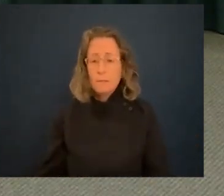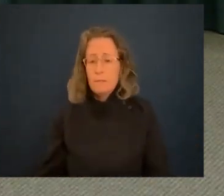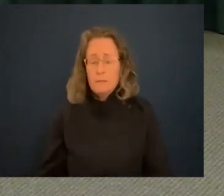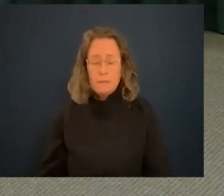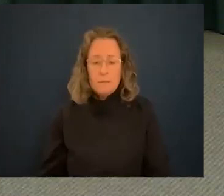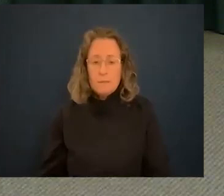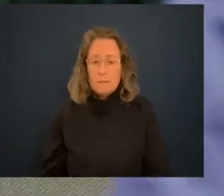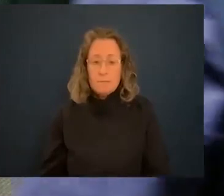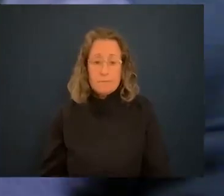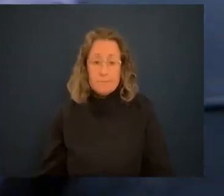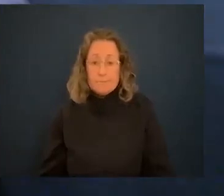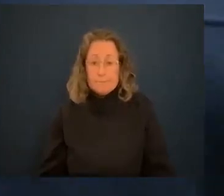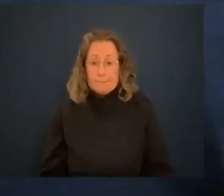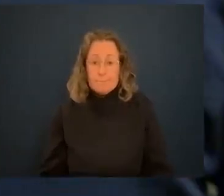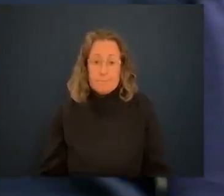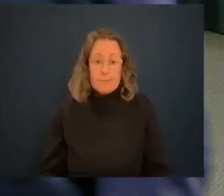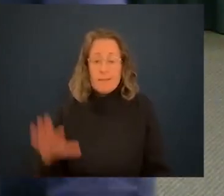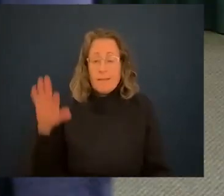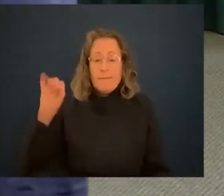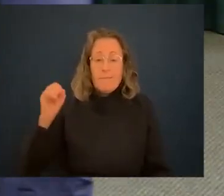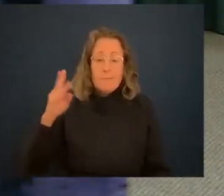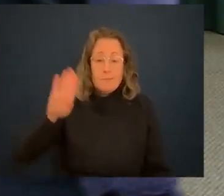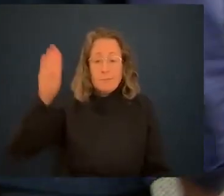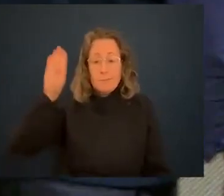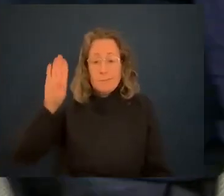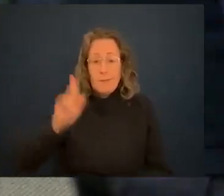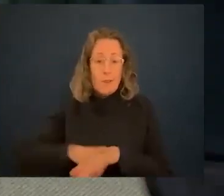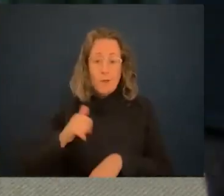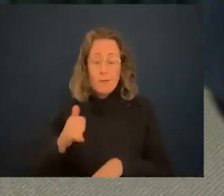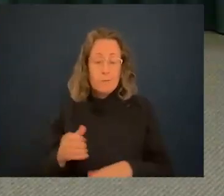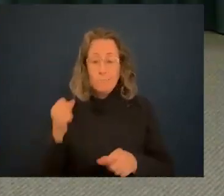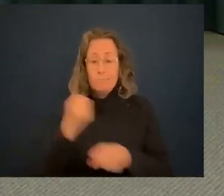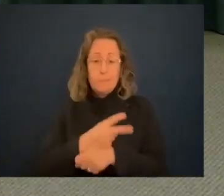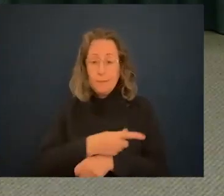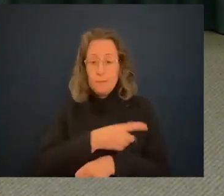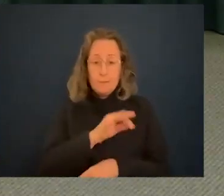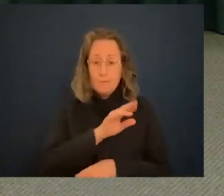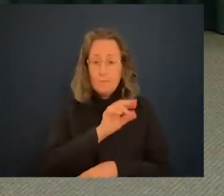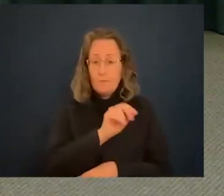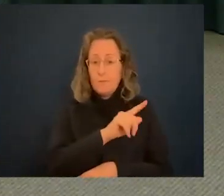I just fish had his hand up longer that was all I'm going for